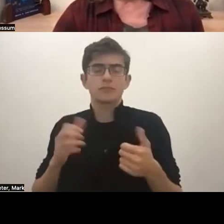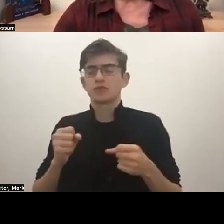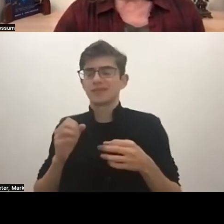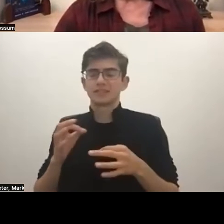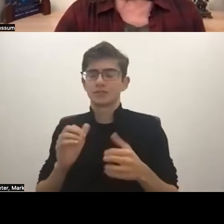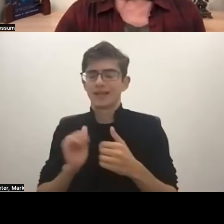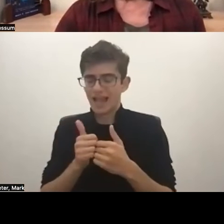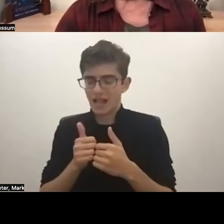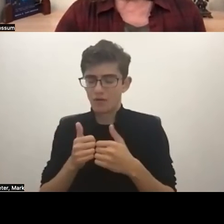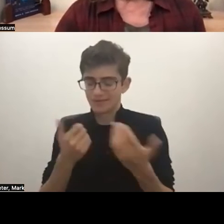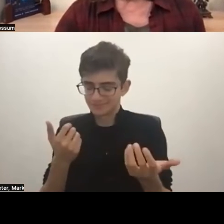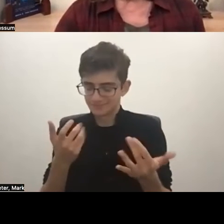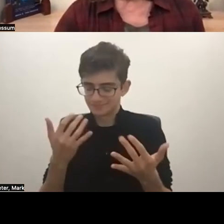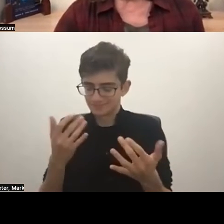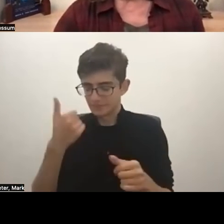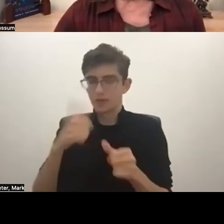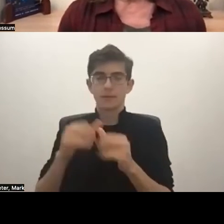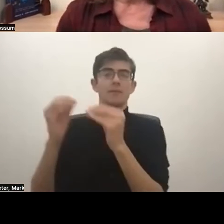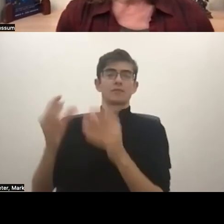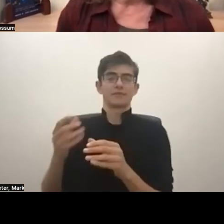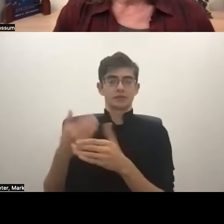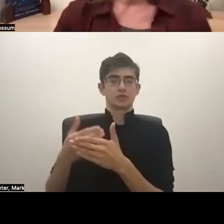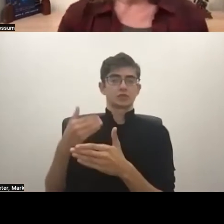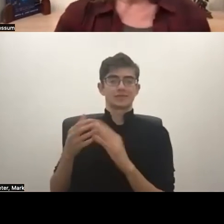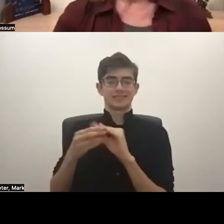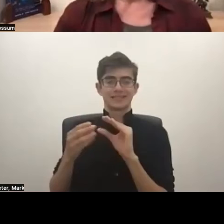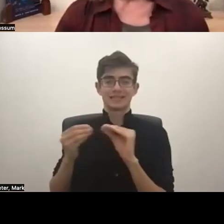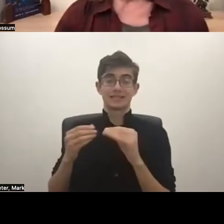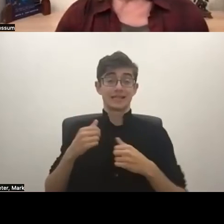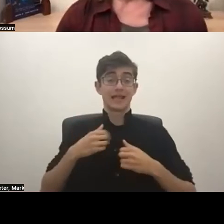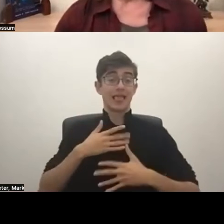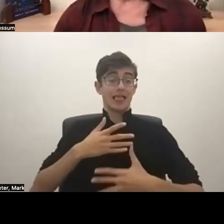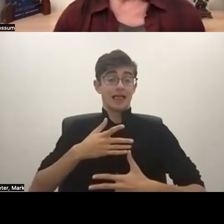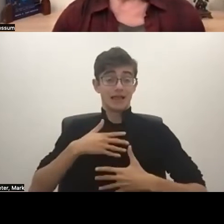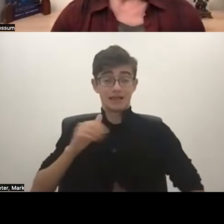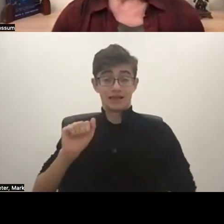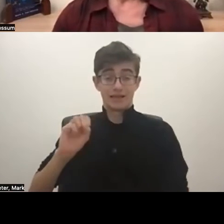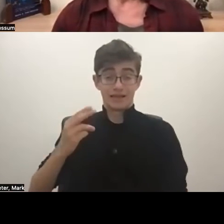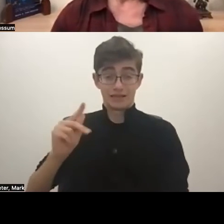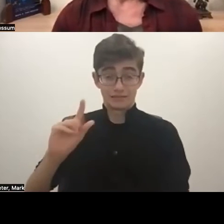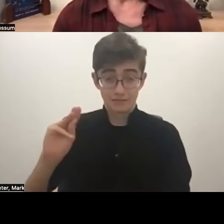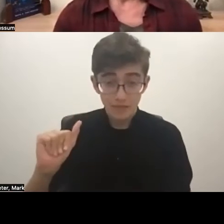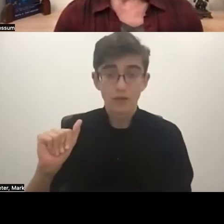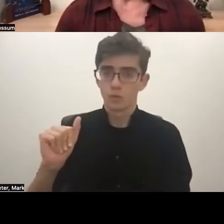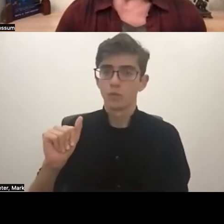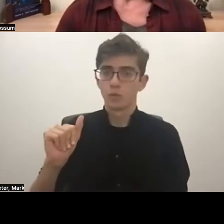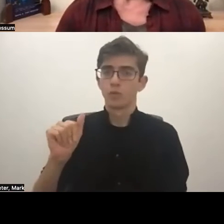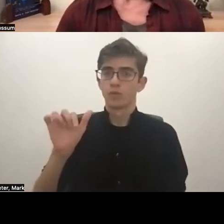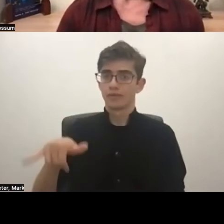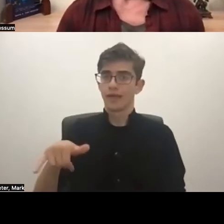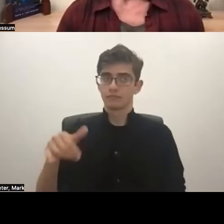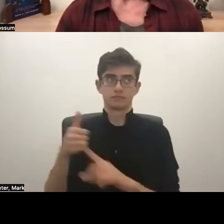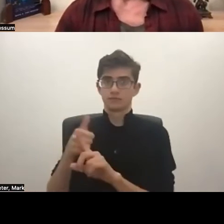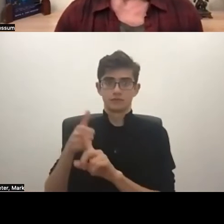someone, it was the professor earlier, about, rates of asthma, and we can establish that